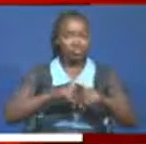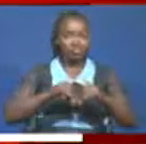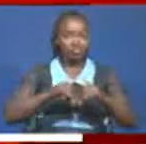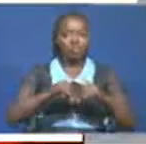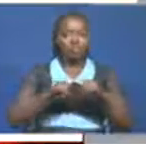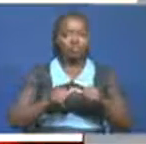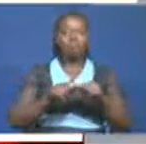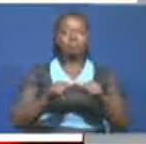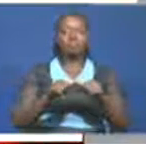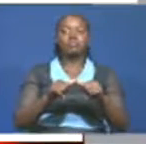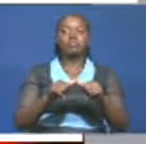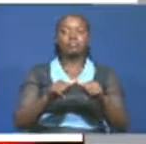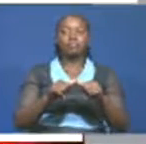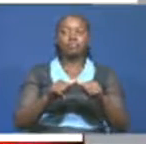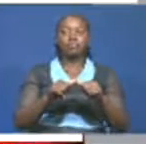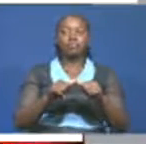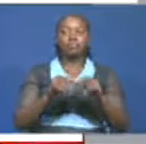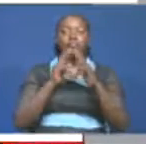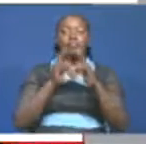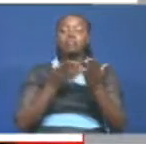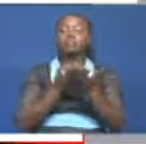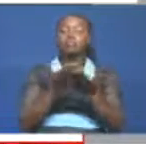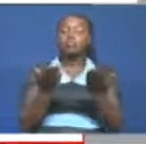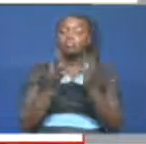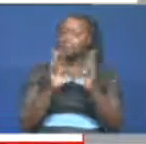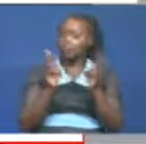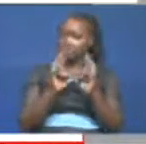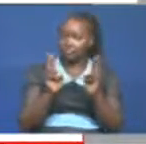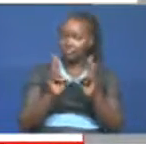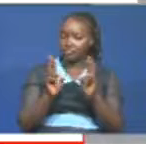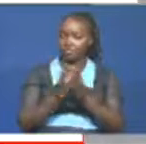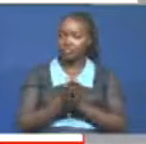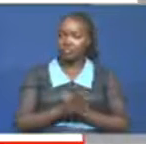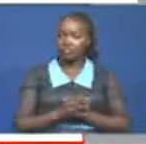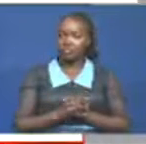underway. Caroline Jenga is on standby. Caroline, good afternoon.